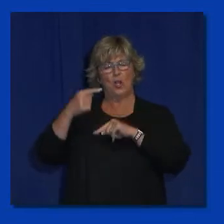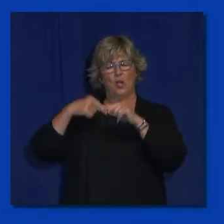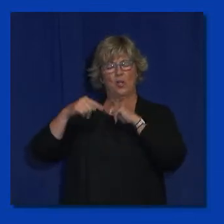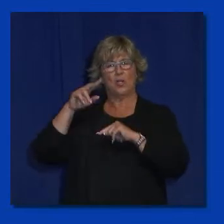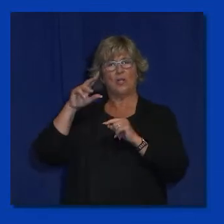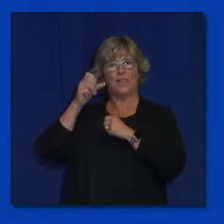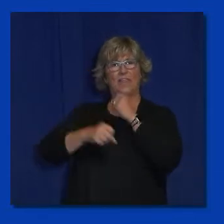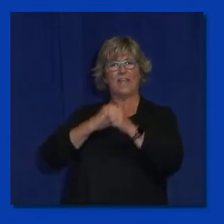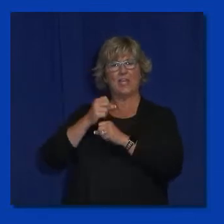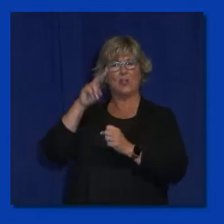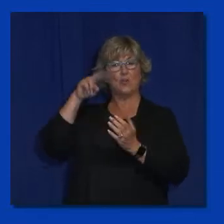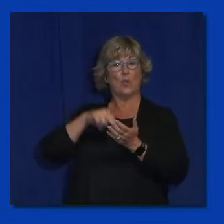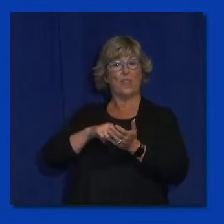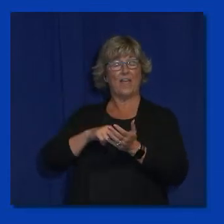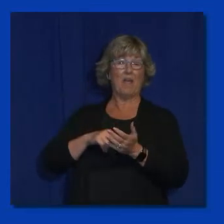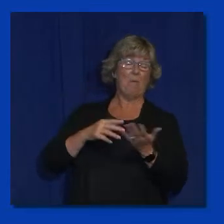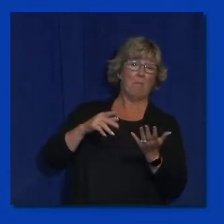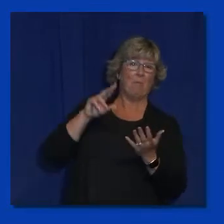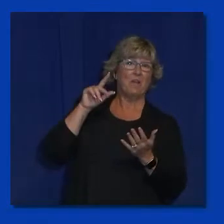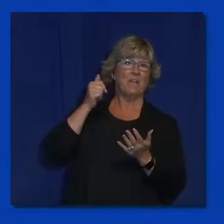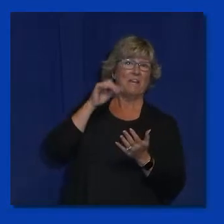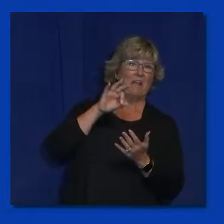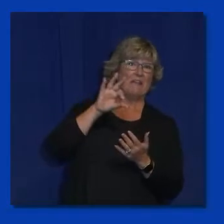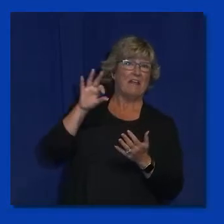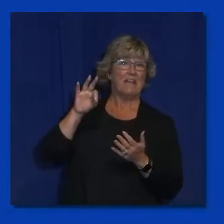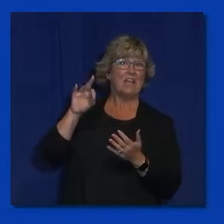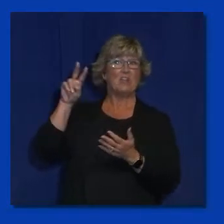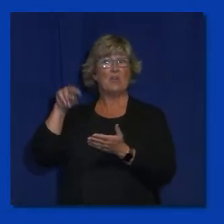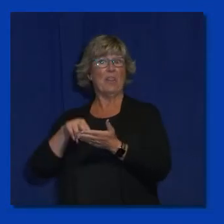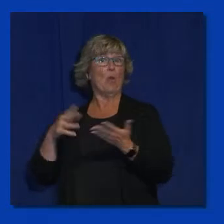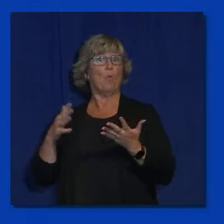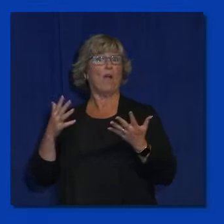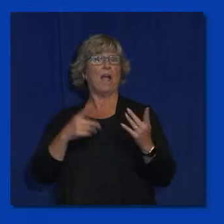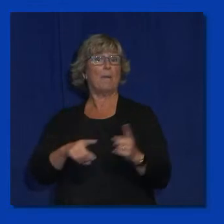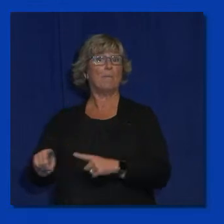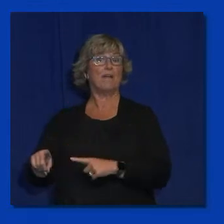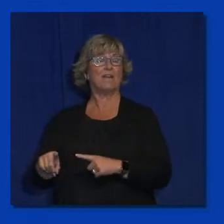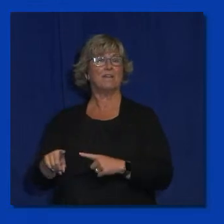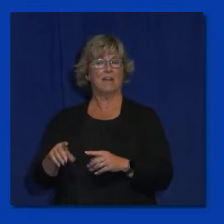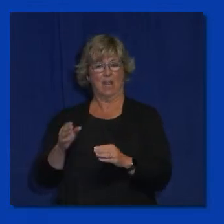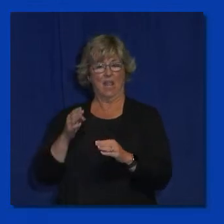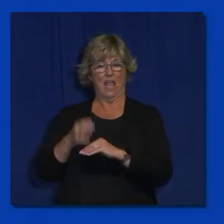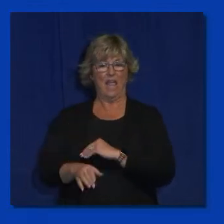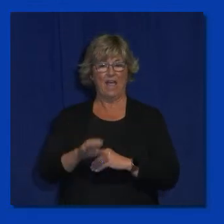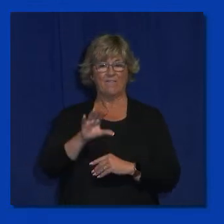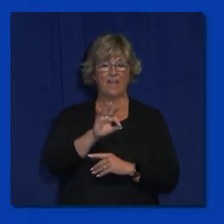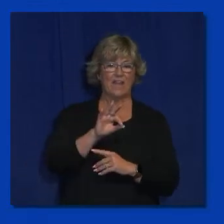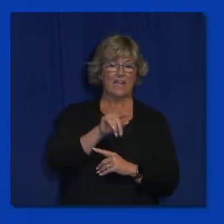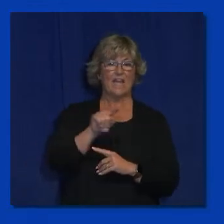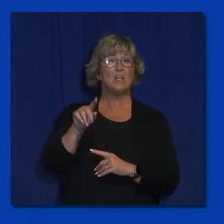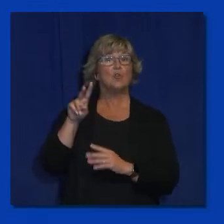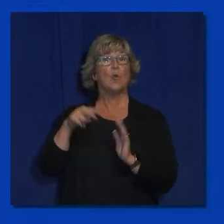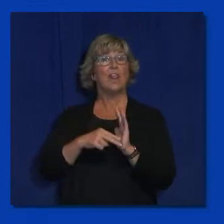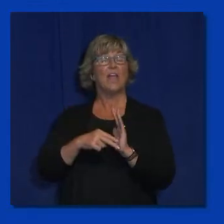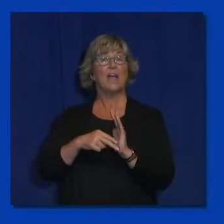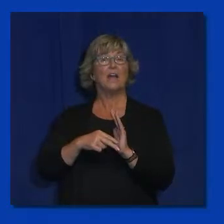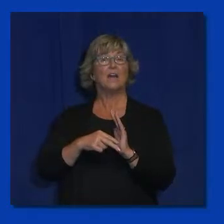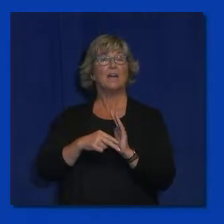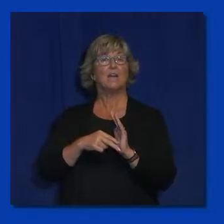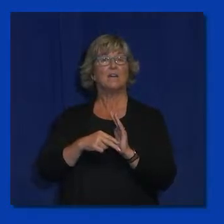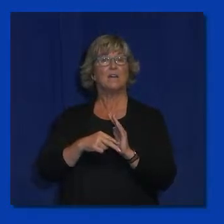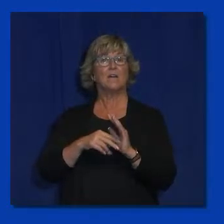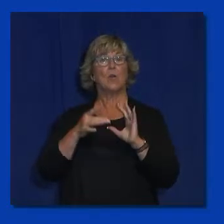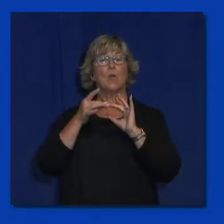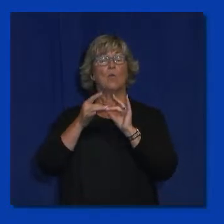remember 2000, maybe you remember 1999, 2000, what happened right after 99, 2000? It relates to the